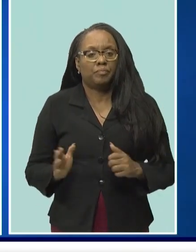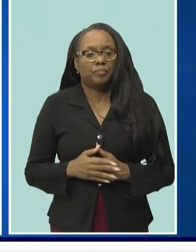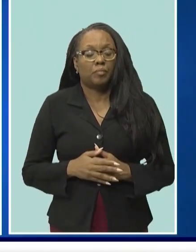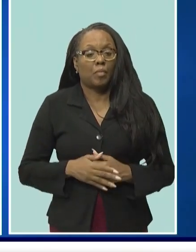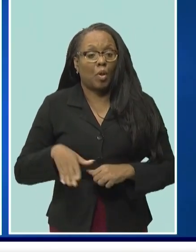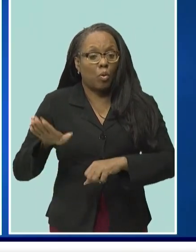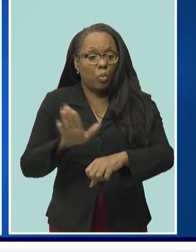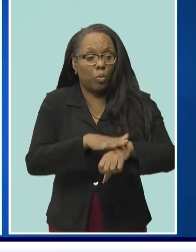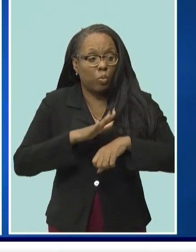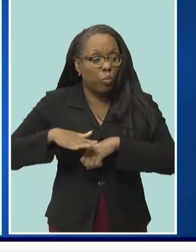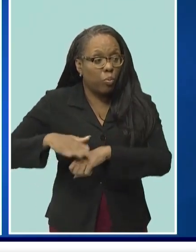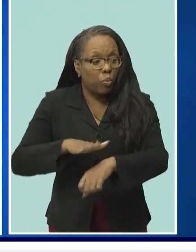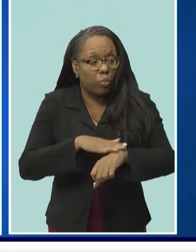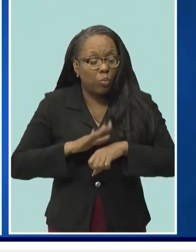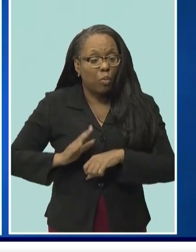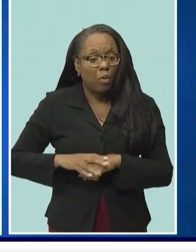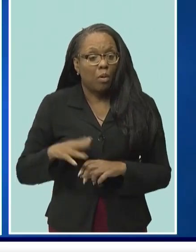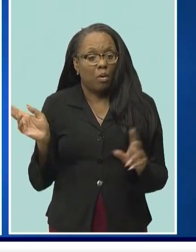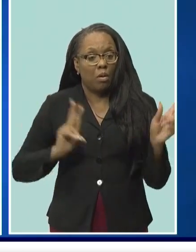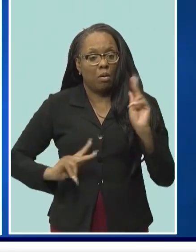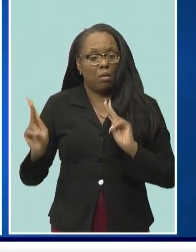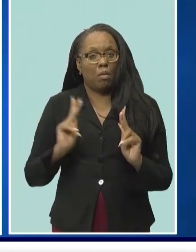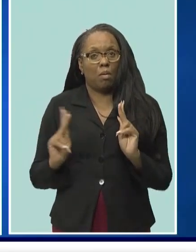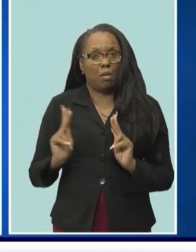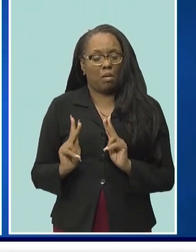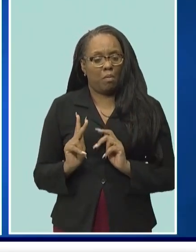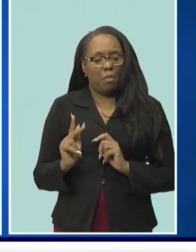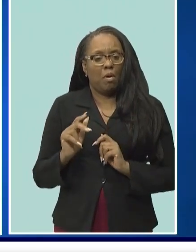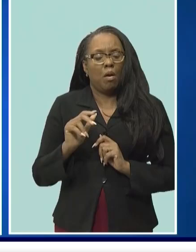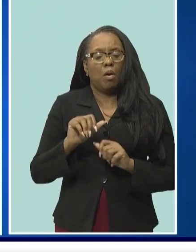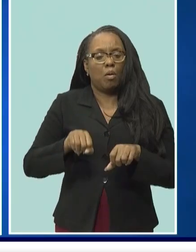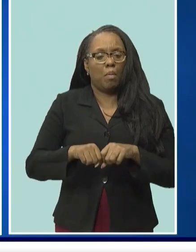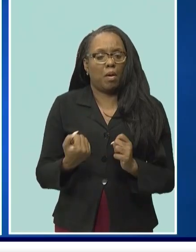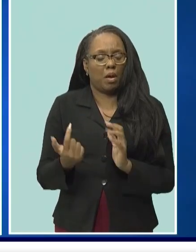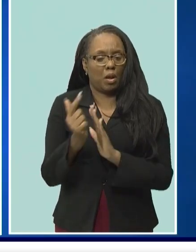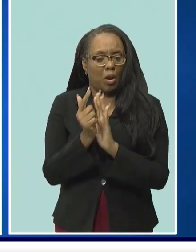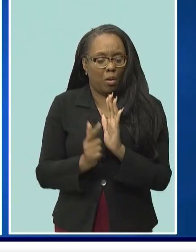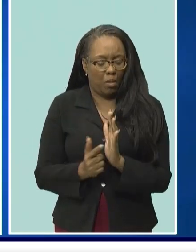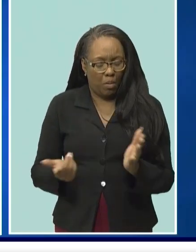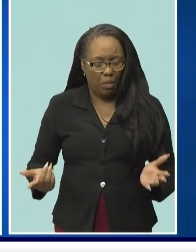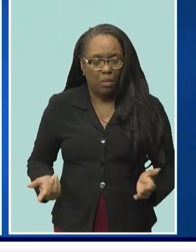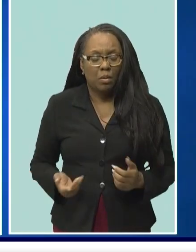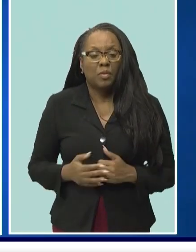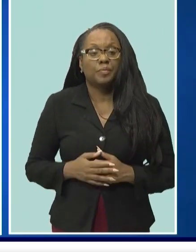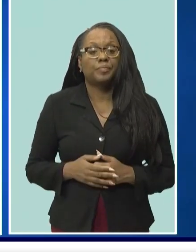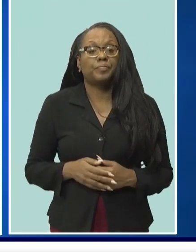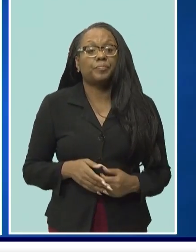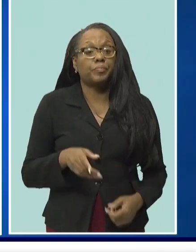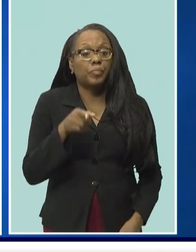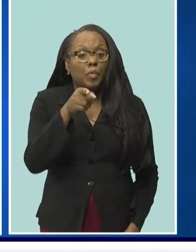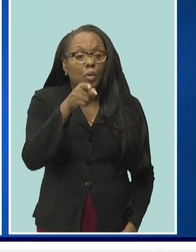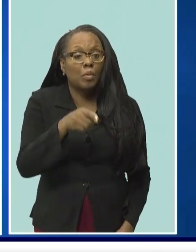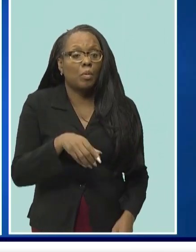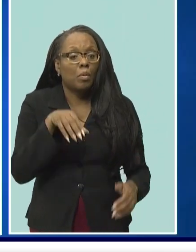stern warning to those operating outside of the law. My message also to the